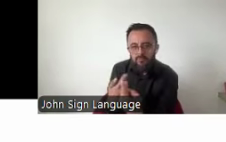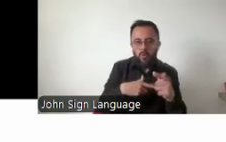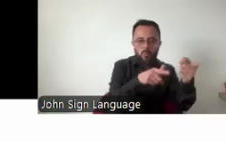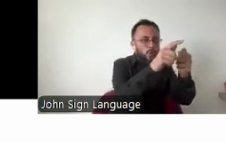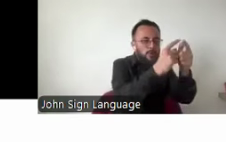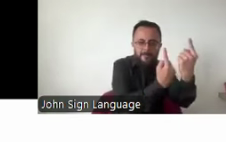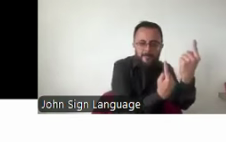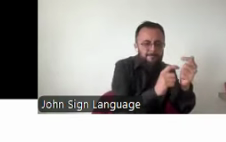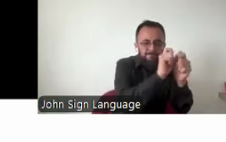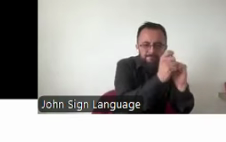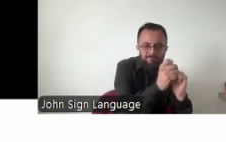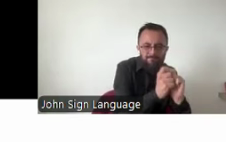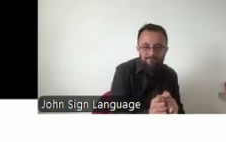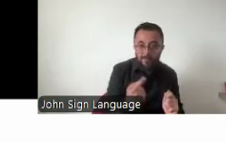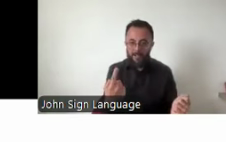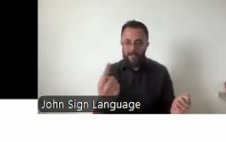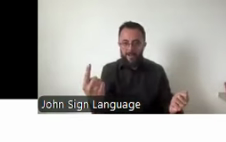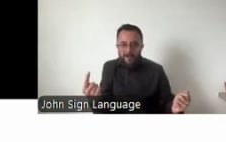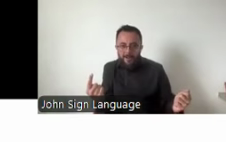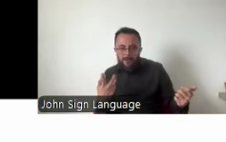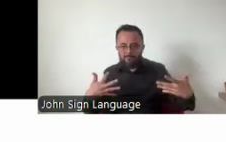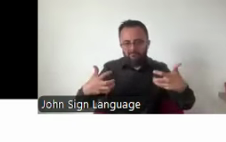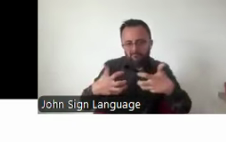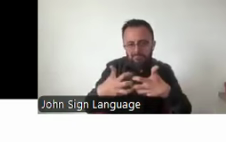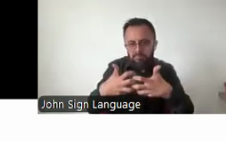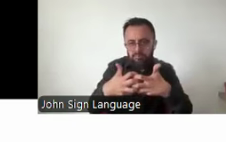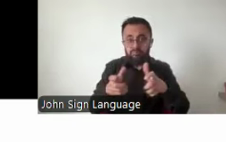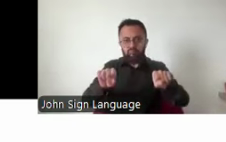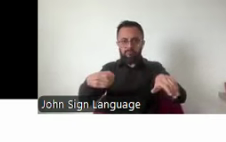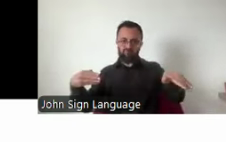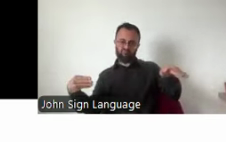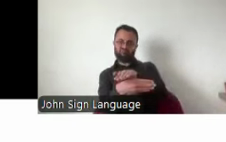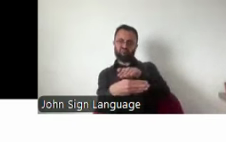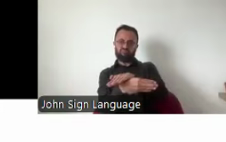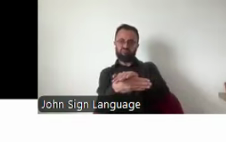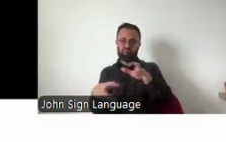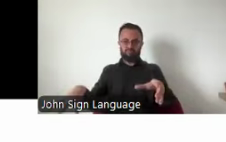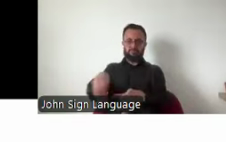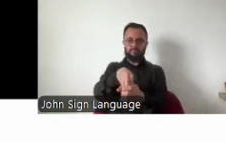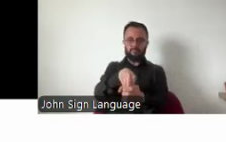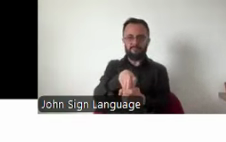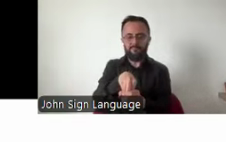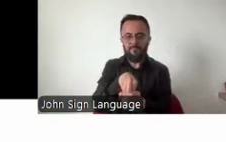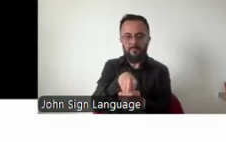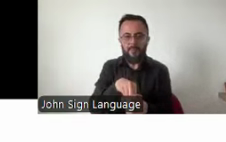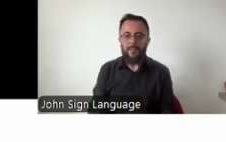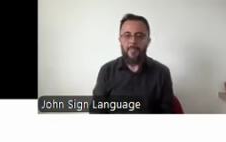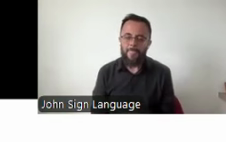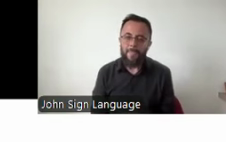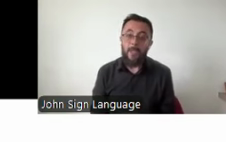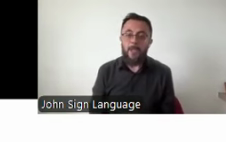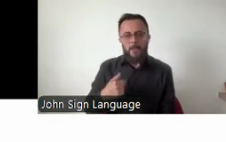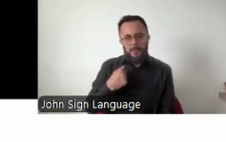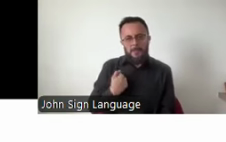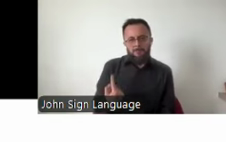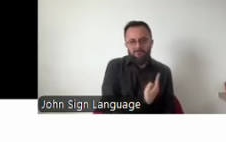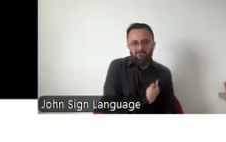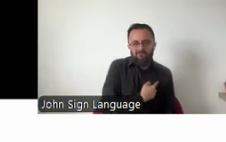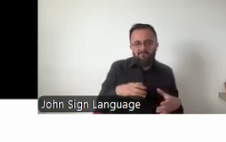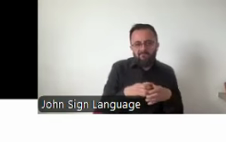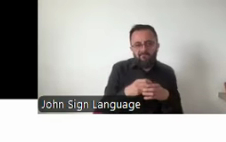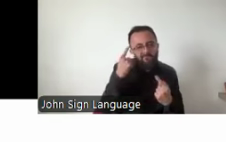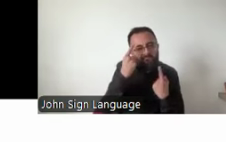So the big framework that we came up with to advance health equity for persons with disabilities is looking